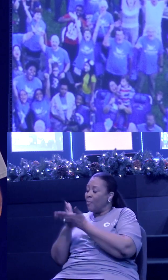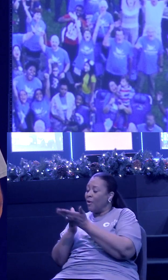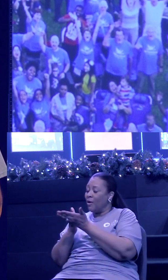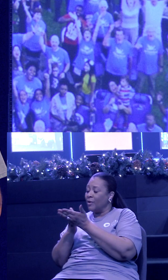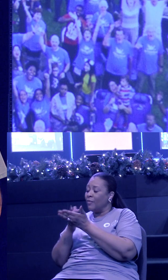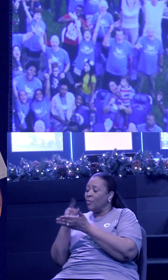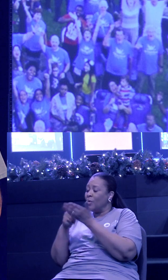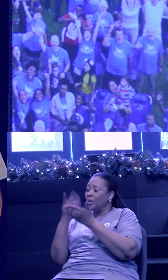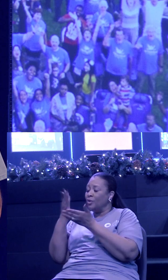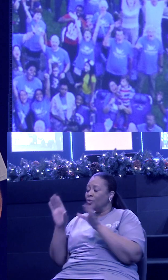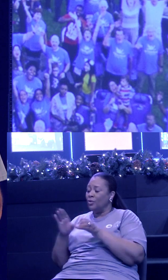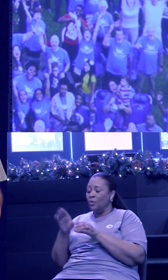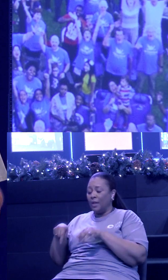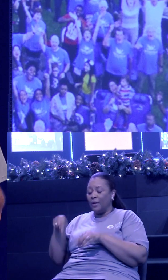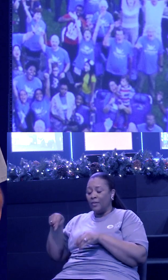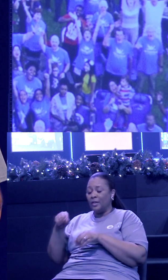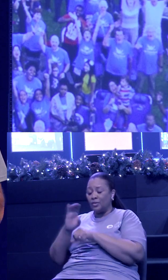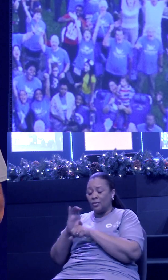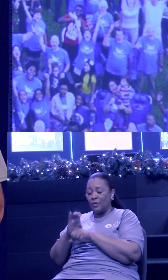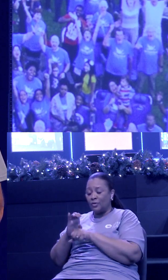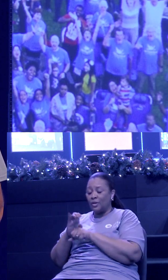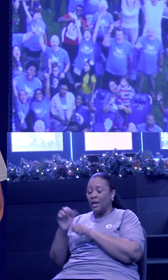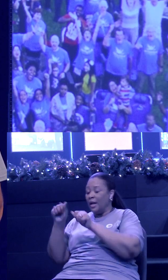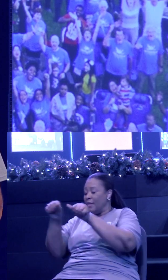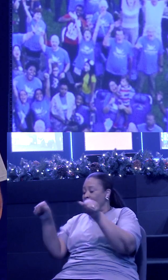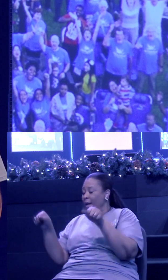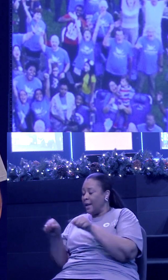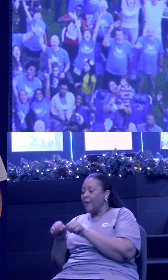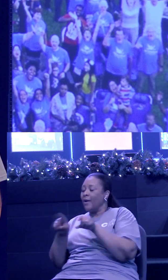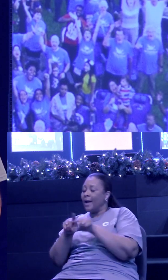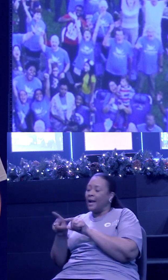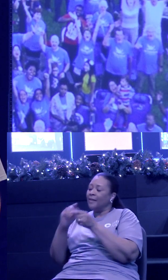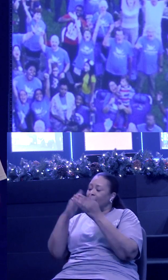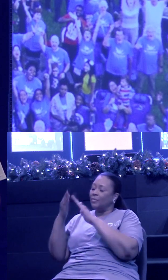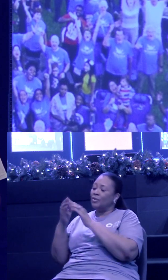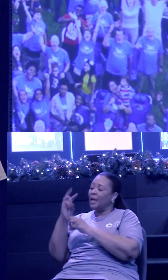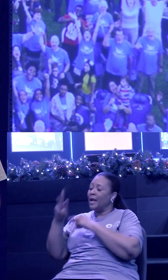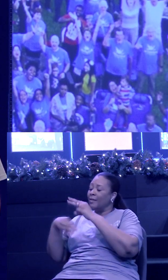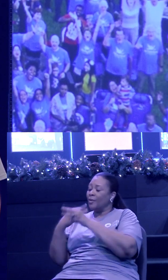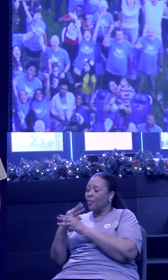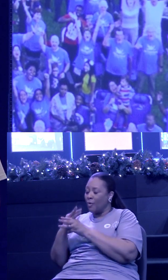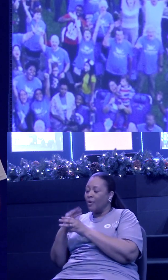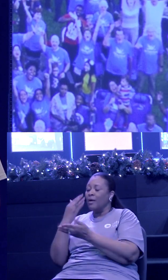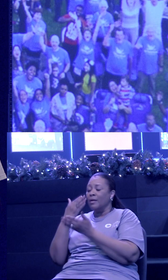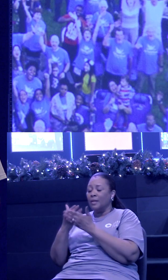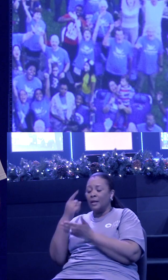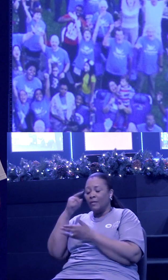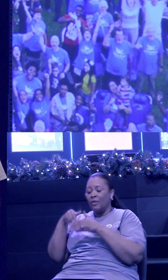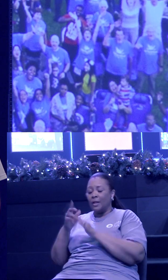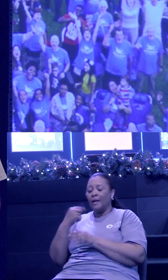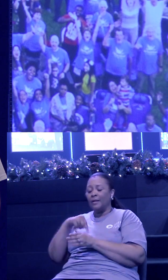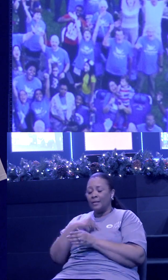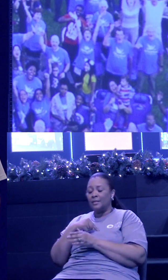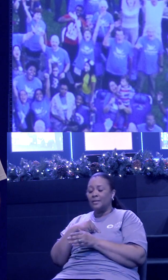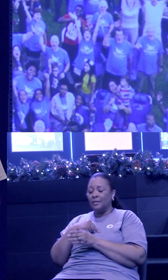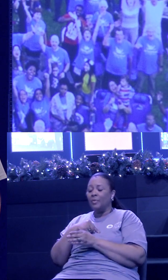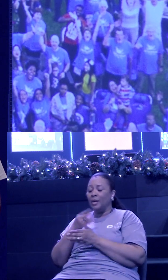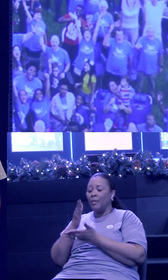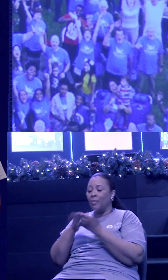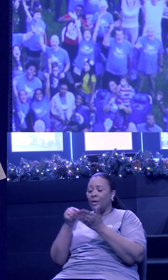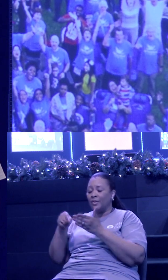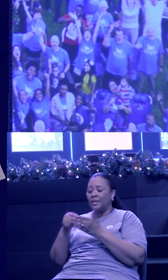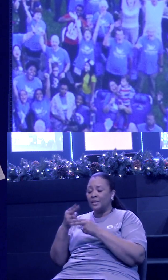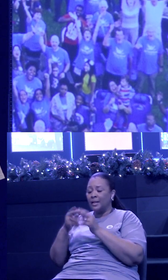here in Tamarack and around this area in our community, but also around the world. Thank you for allowing us to be a part of that. We ask all